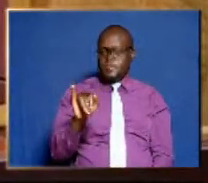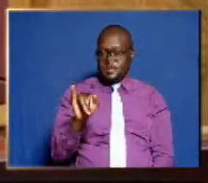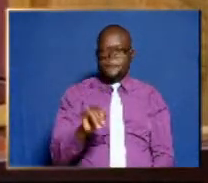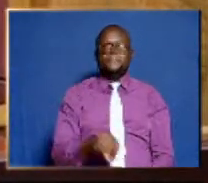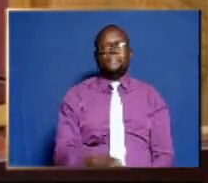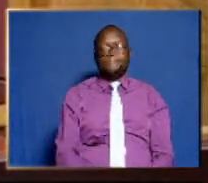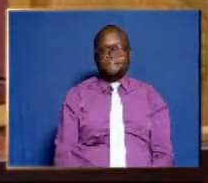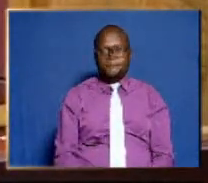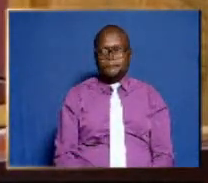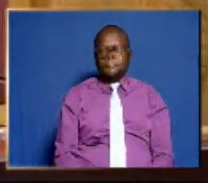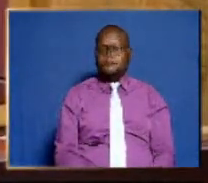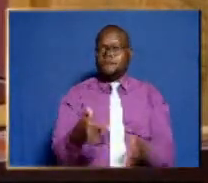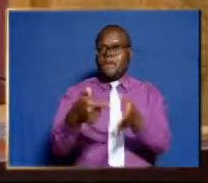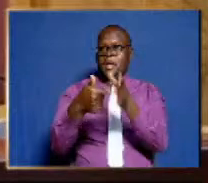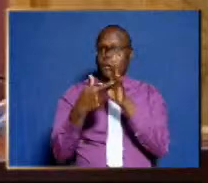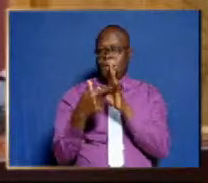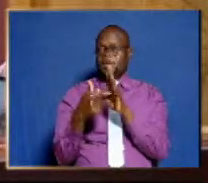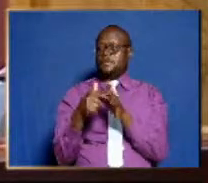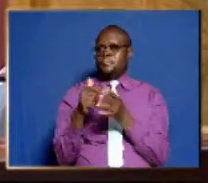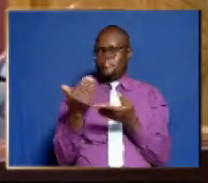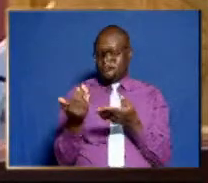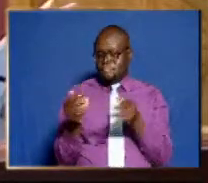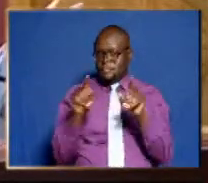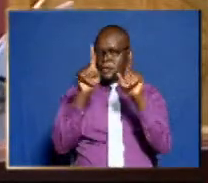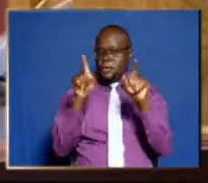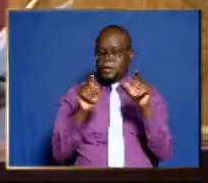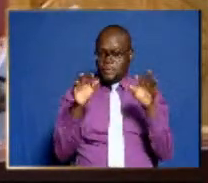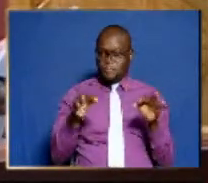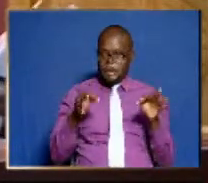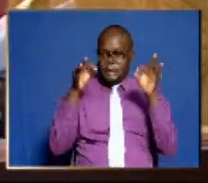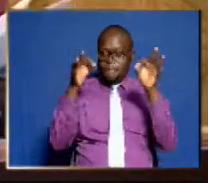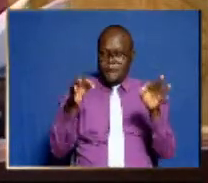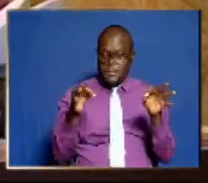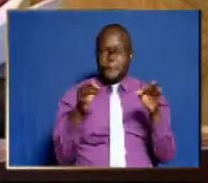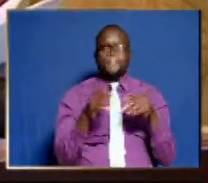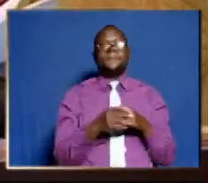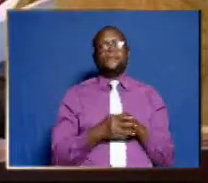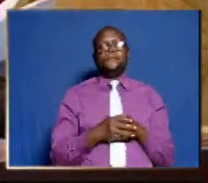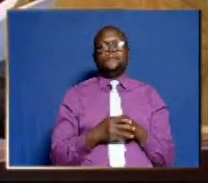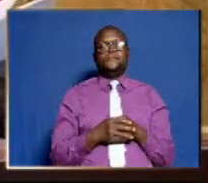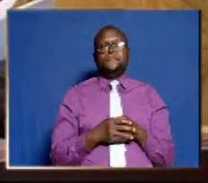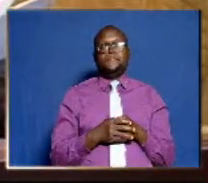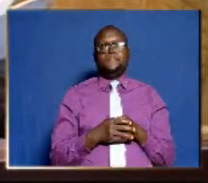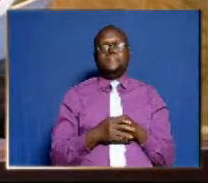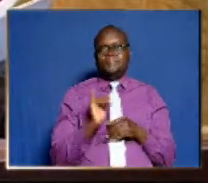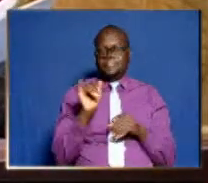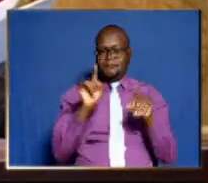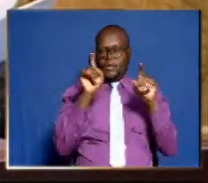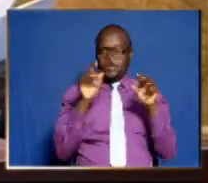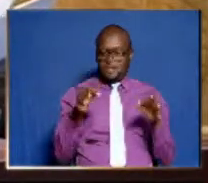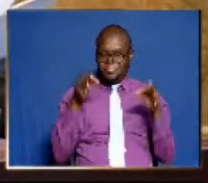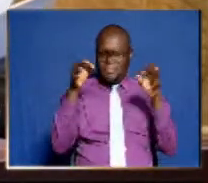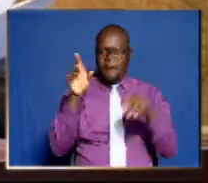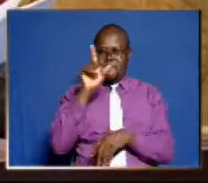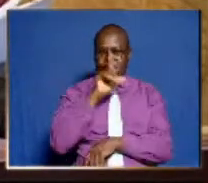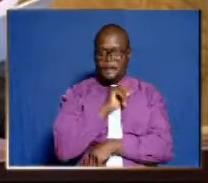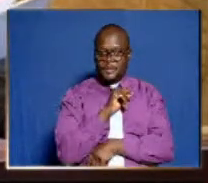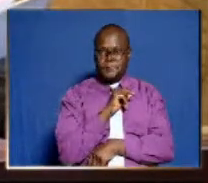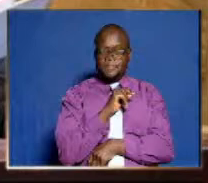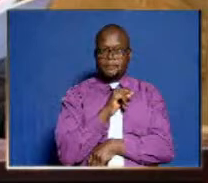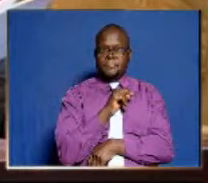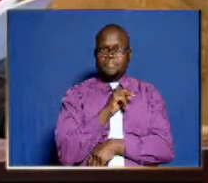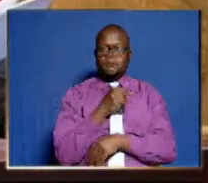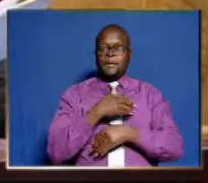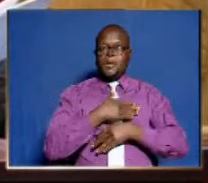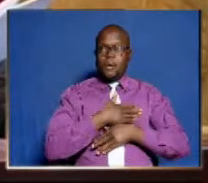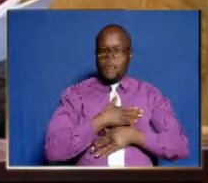He has actually made a request that the question be deferred, and I proceed to defer that particular question. The